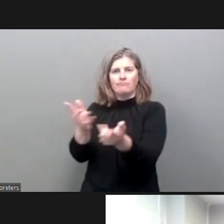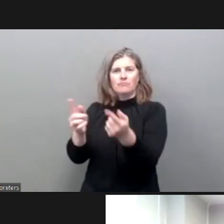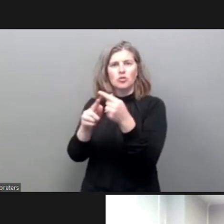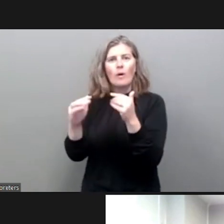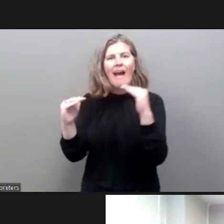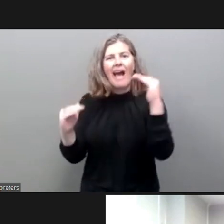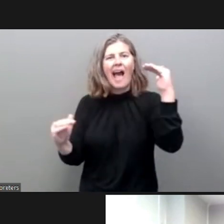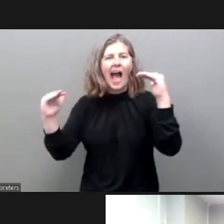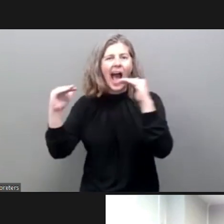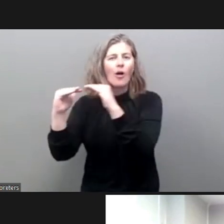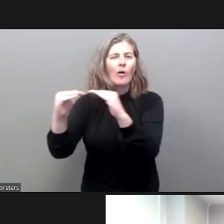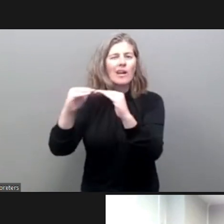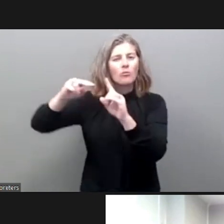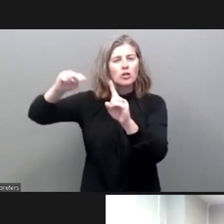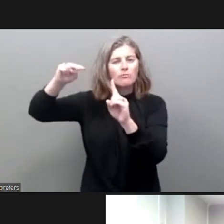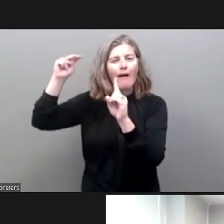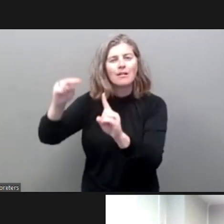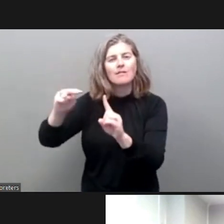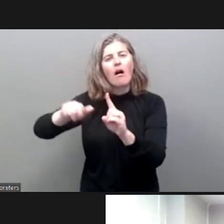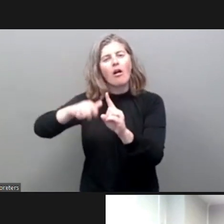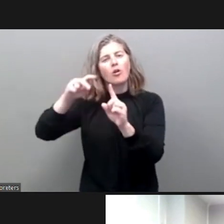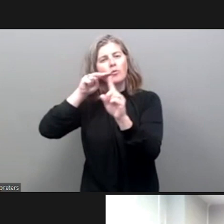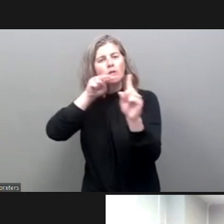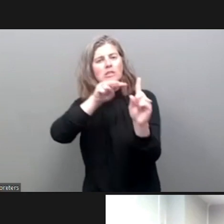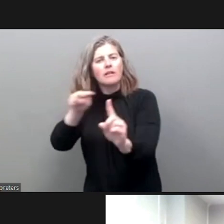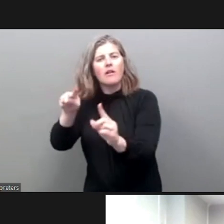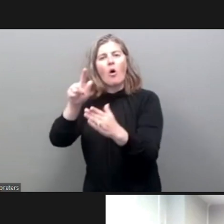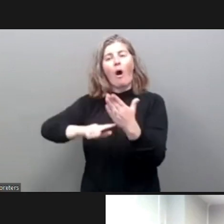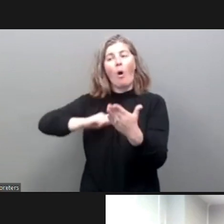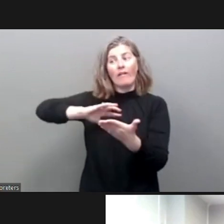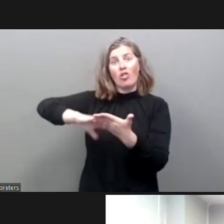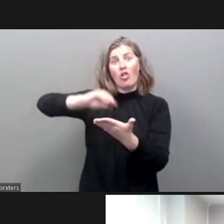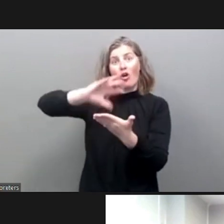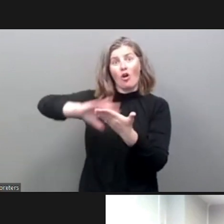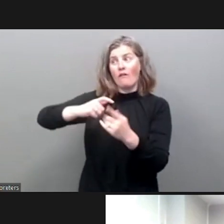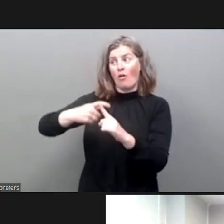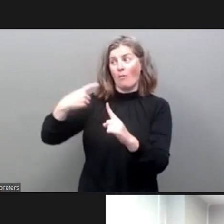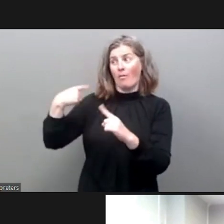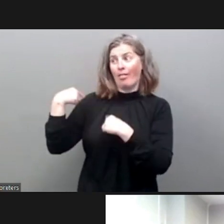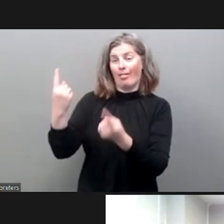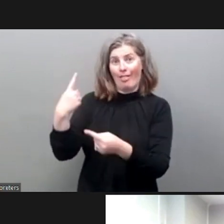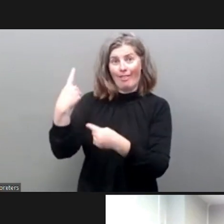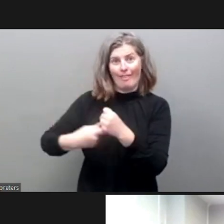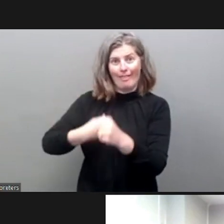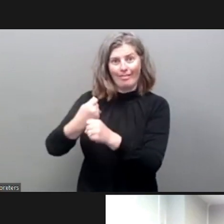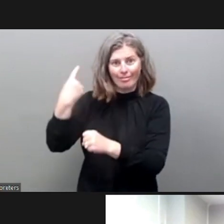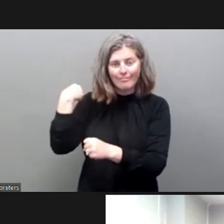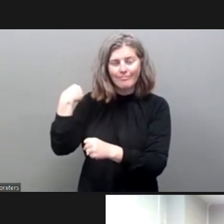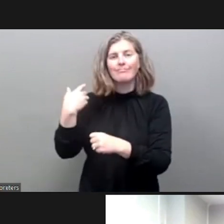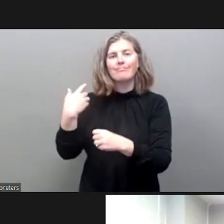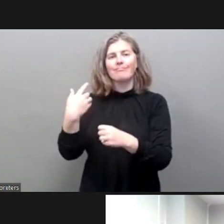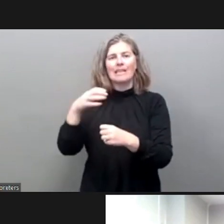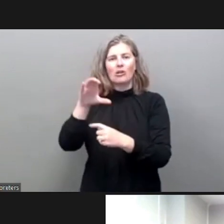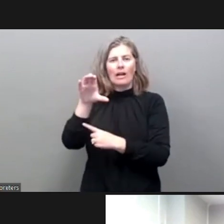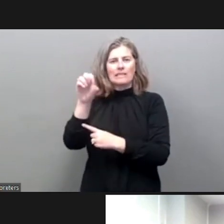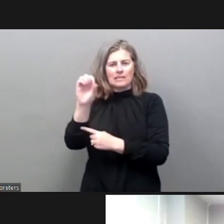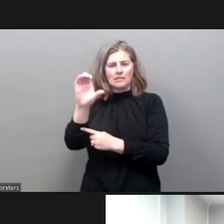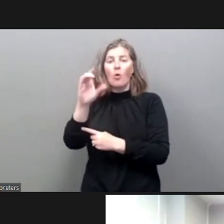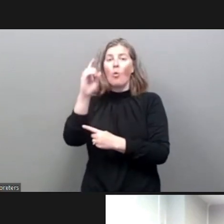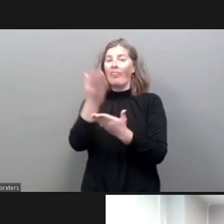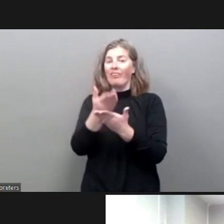equity perspective and other perspectives that people have learned by doing crisis standards of care. But yeah, one of the